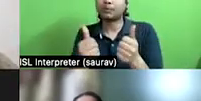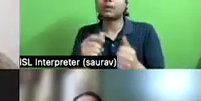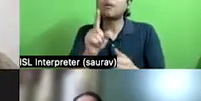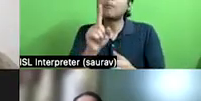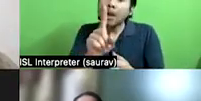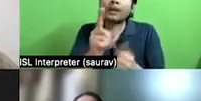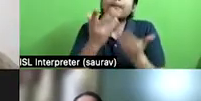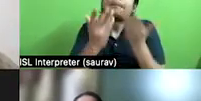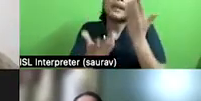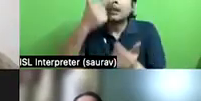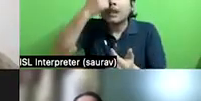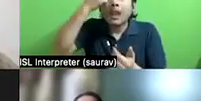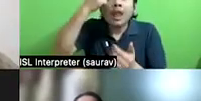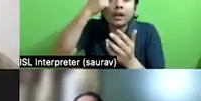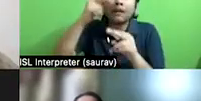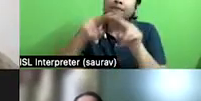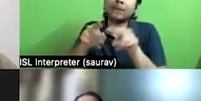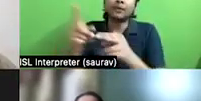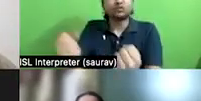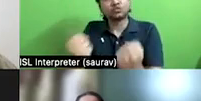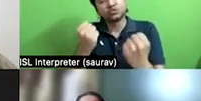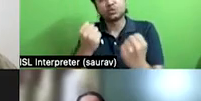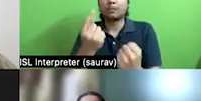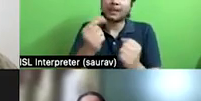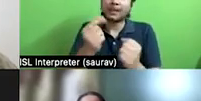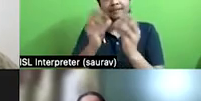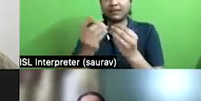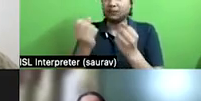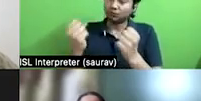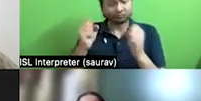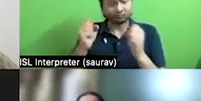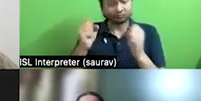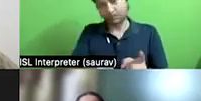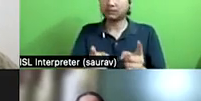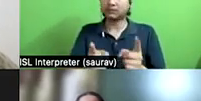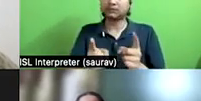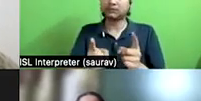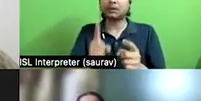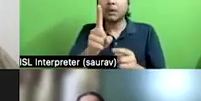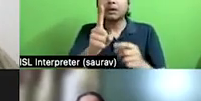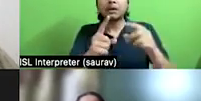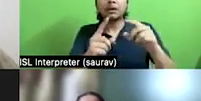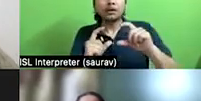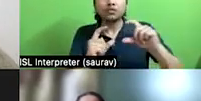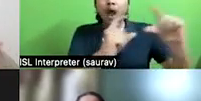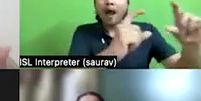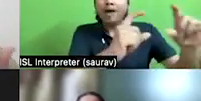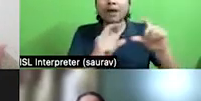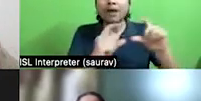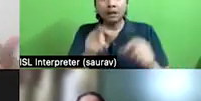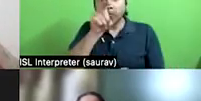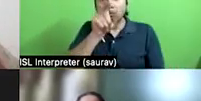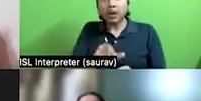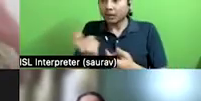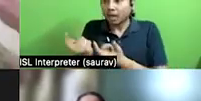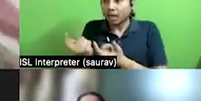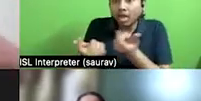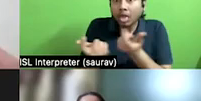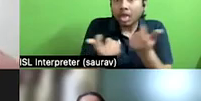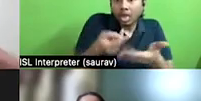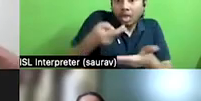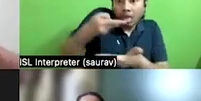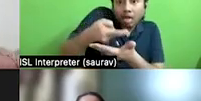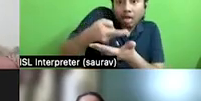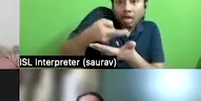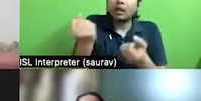let's travel. Next problem, the travel is not accessible. And we know this. I'm not going to telling you anything new. We're just